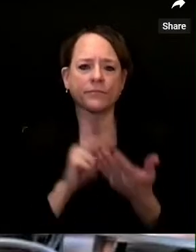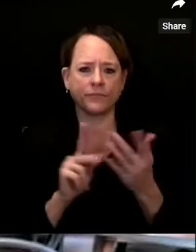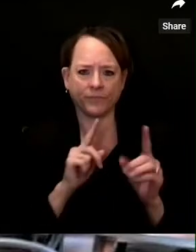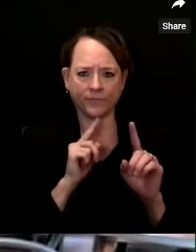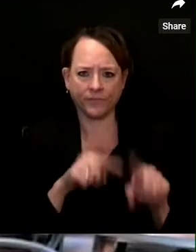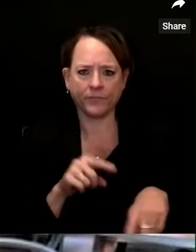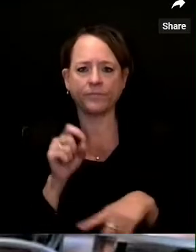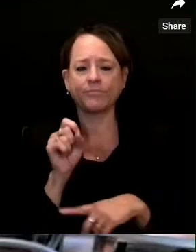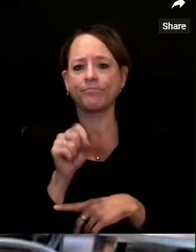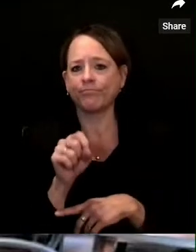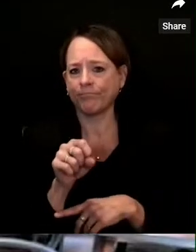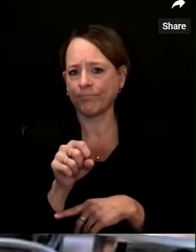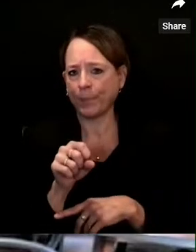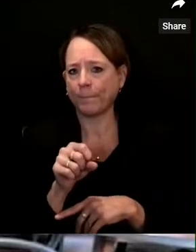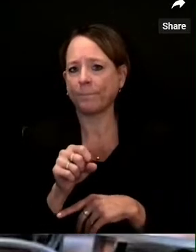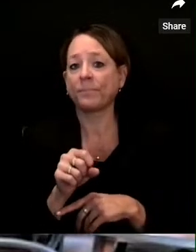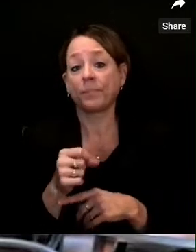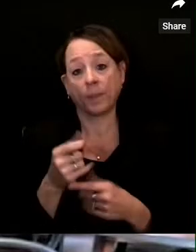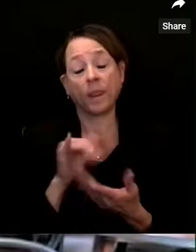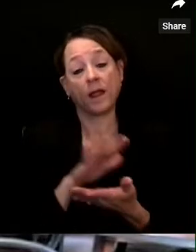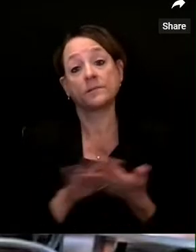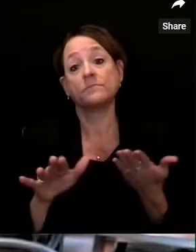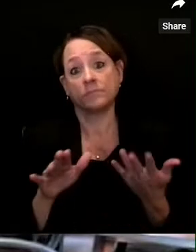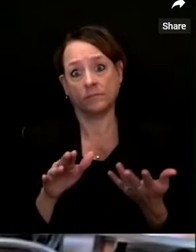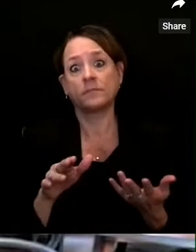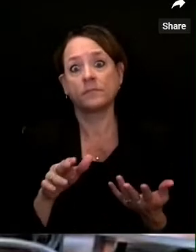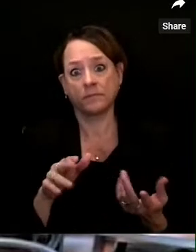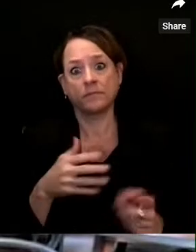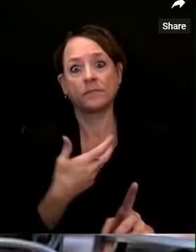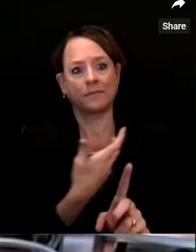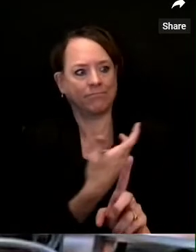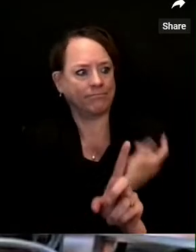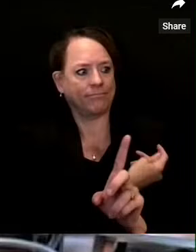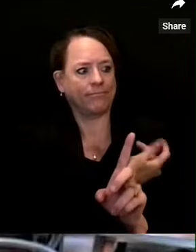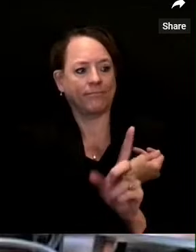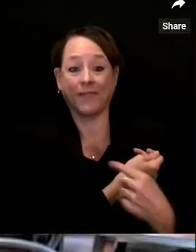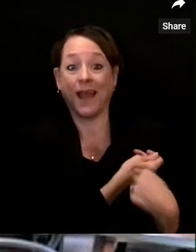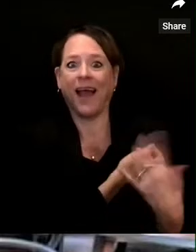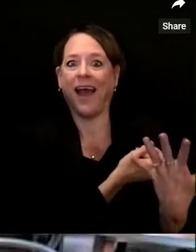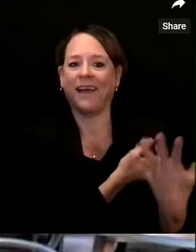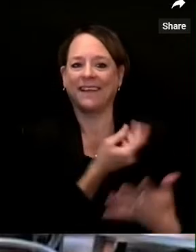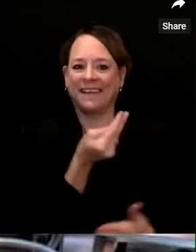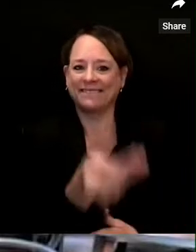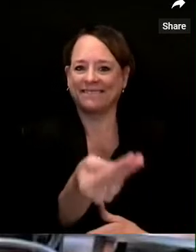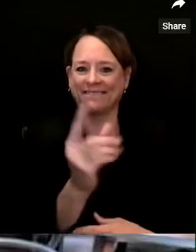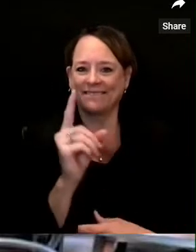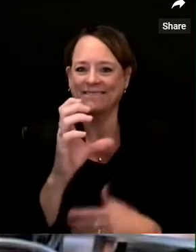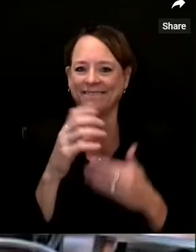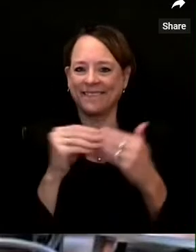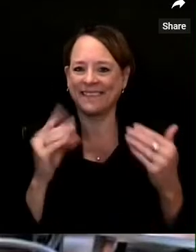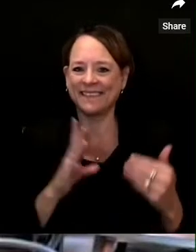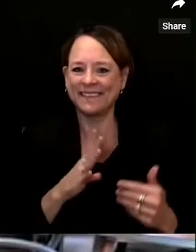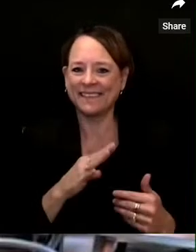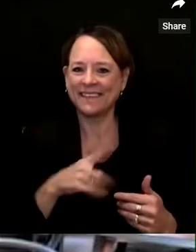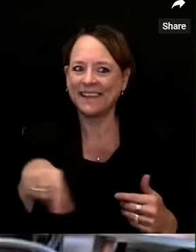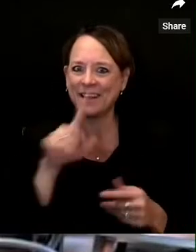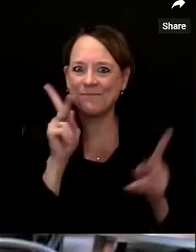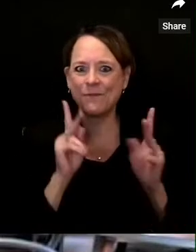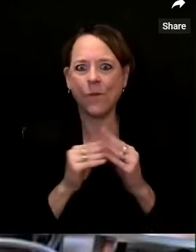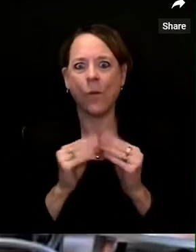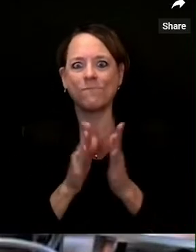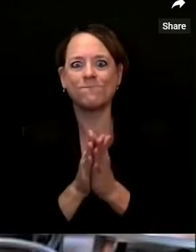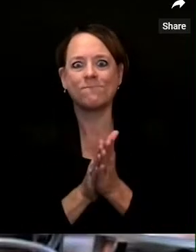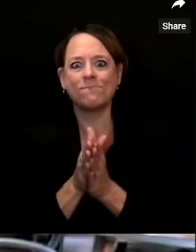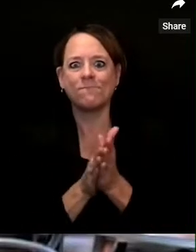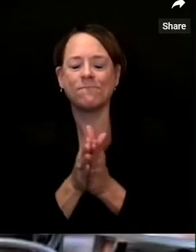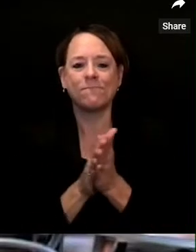142,000 people get their first shot between the period of August 20th when we started the program through the extension and to the